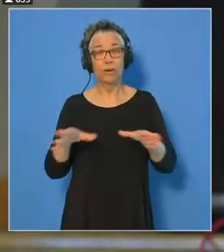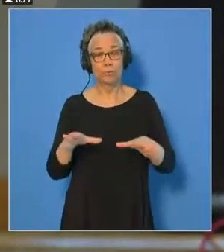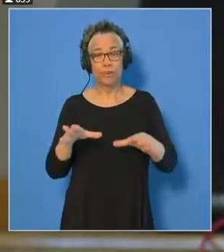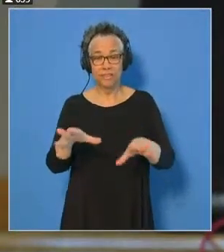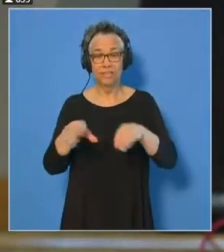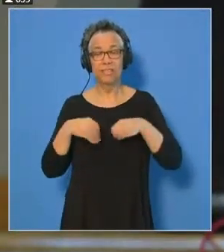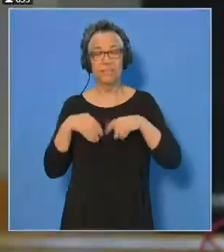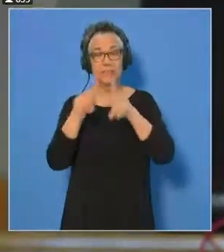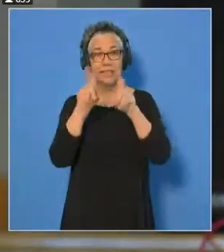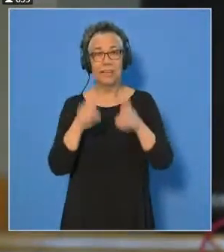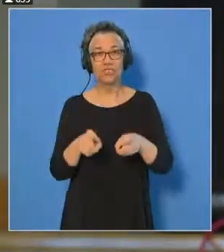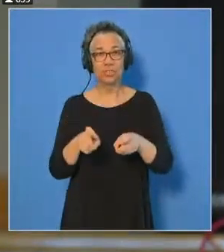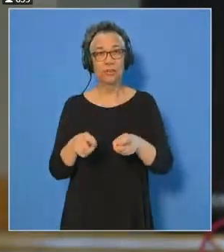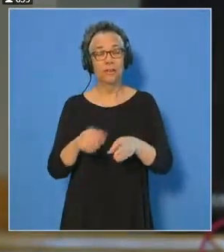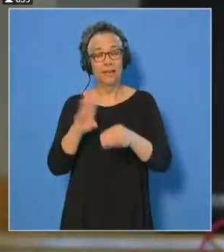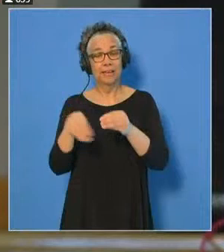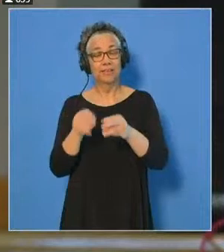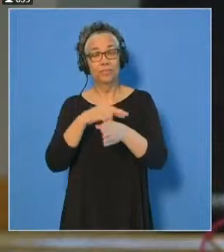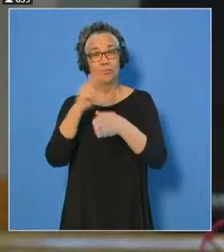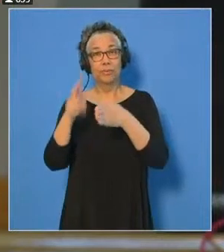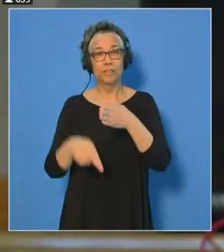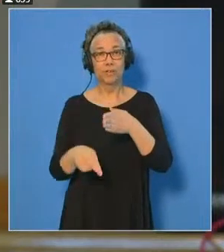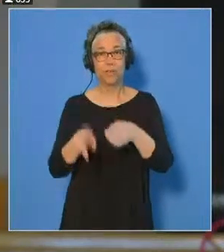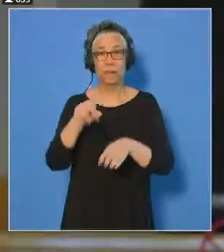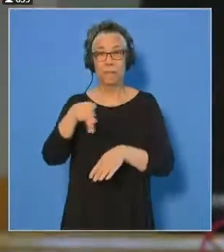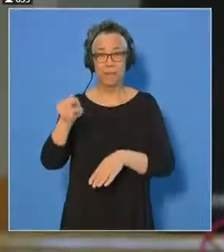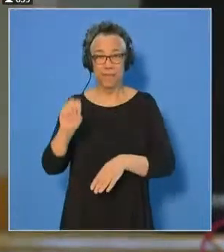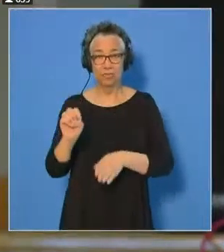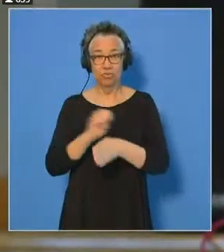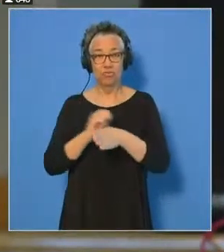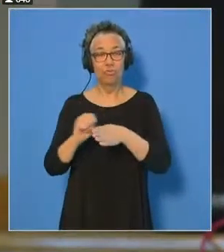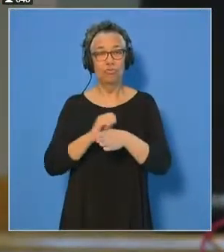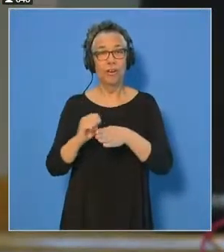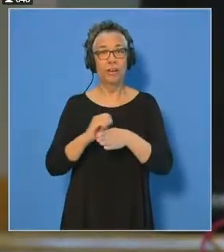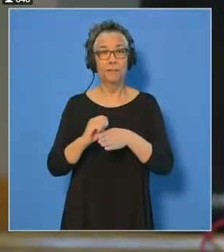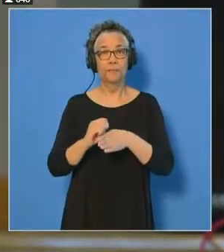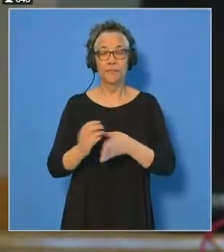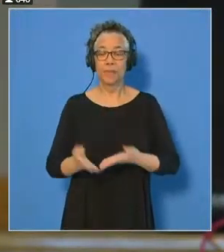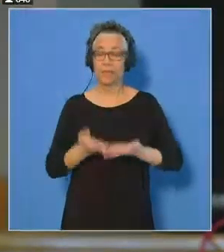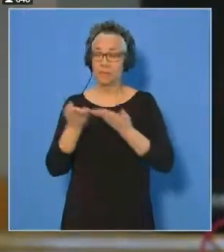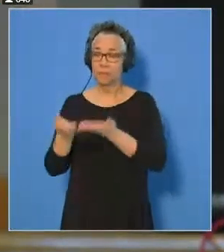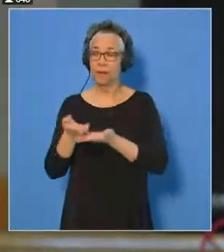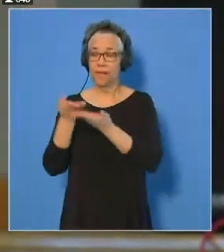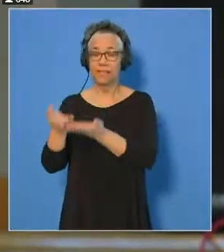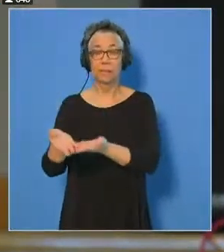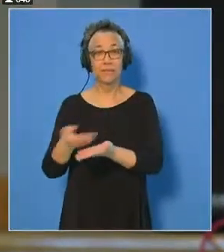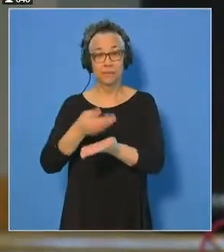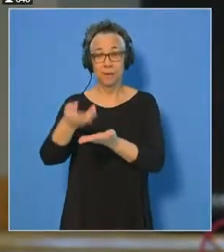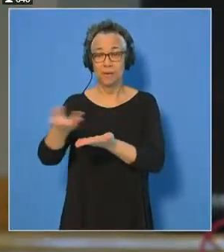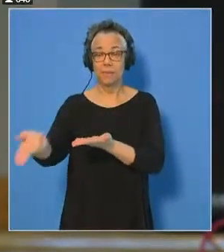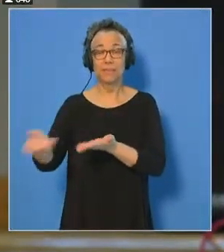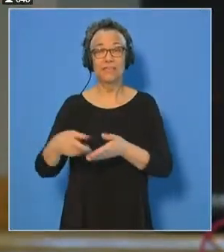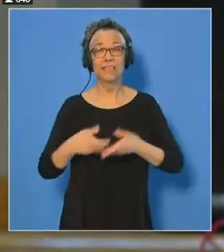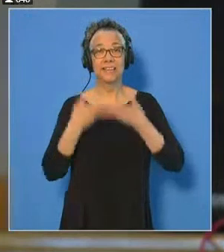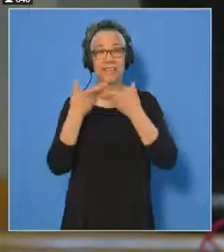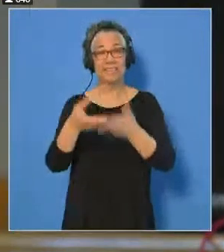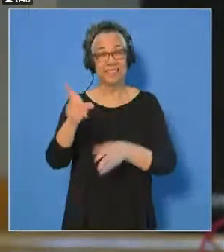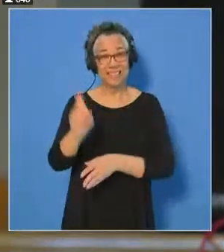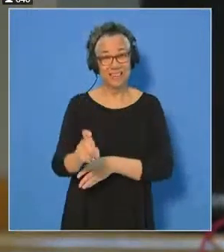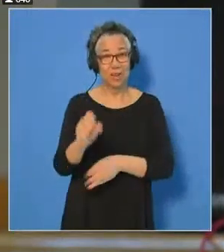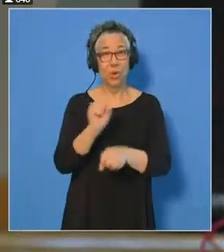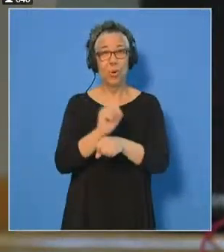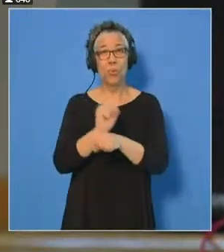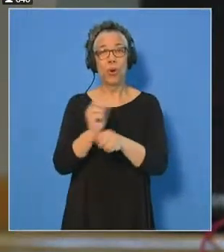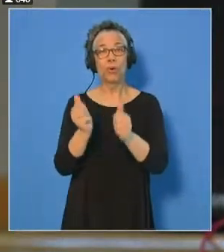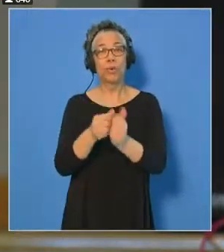other investigation results. PPE training is also being arranged. Supplies are being provided as needed, working with the home